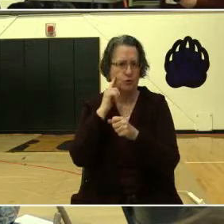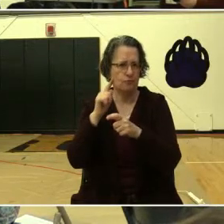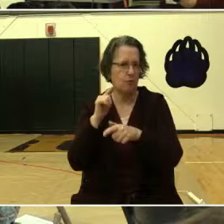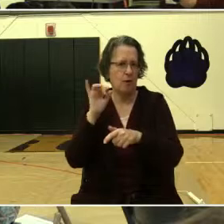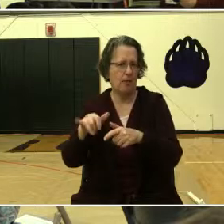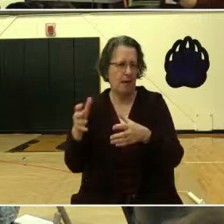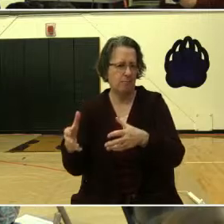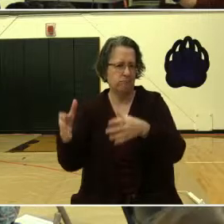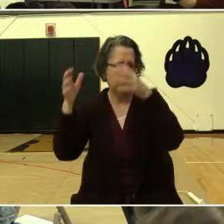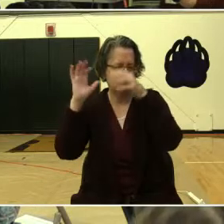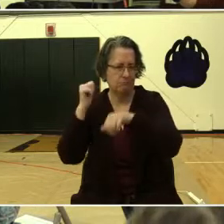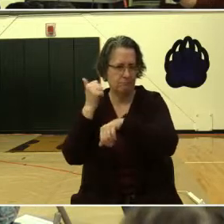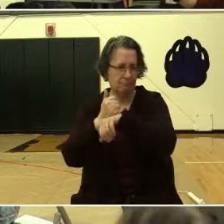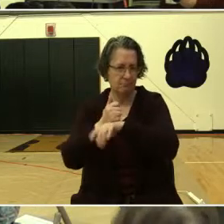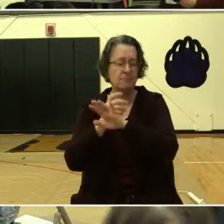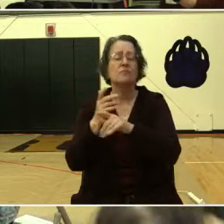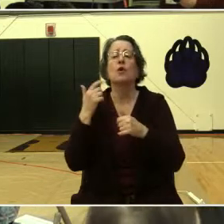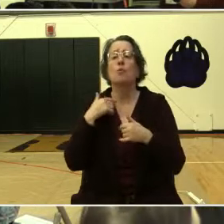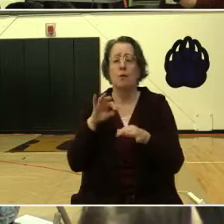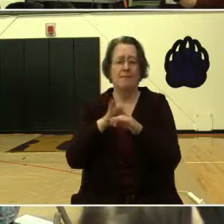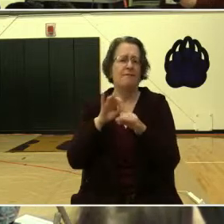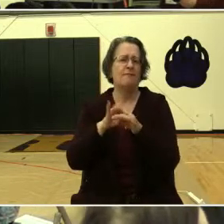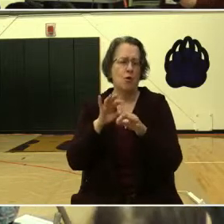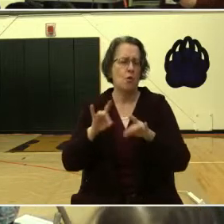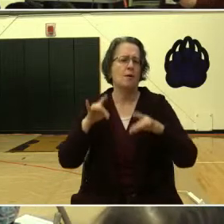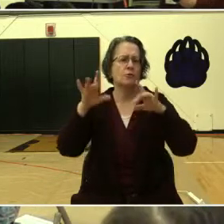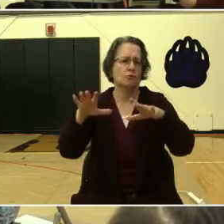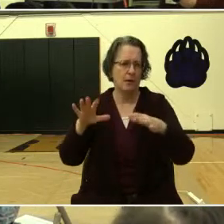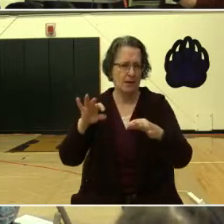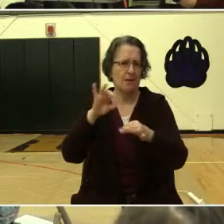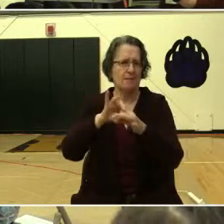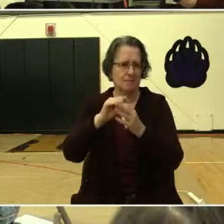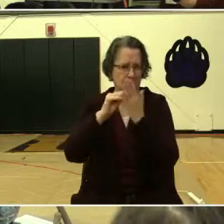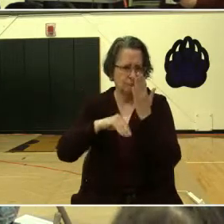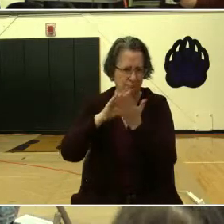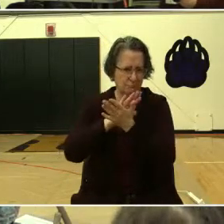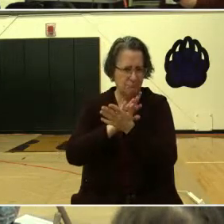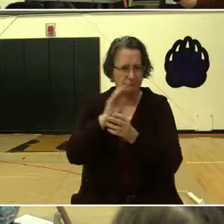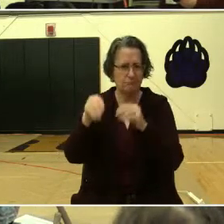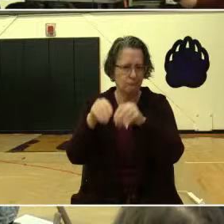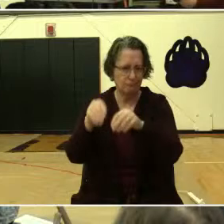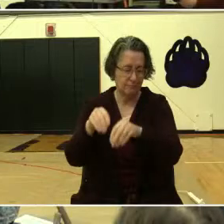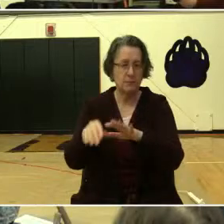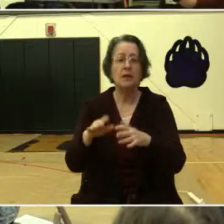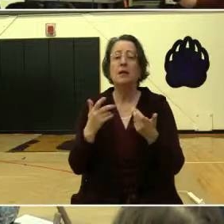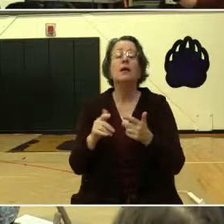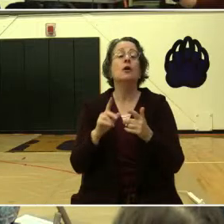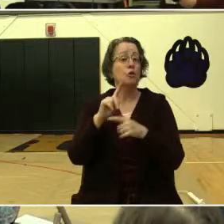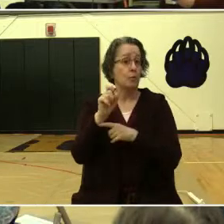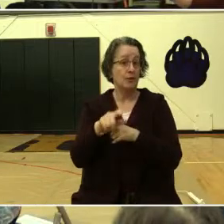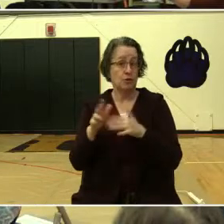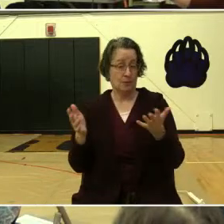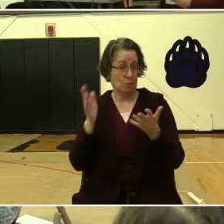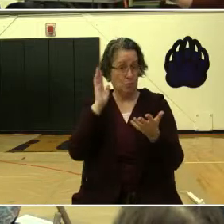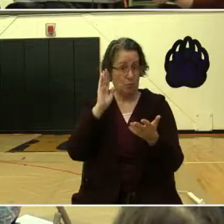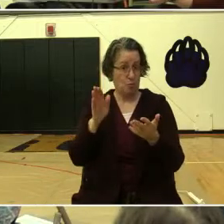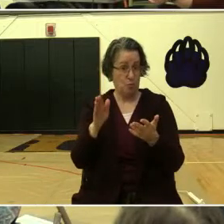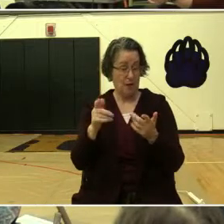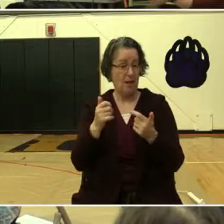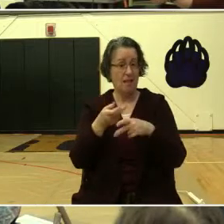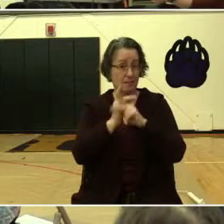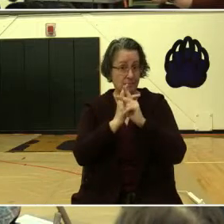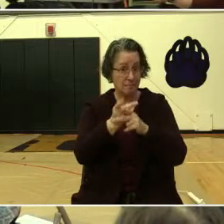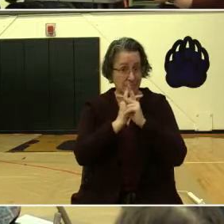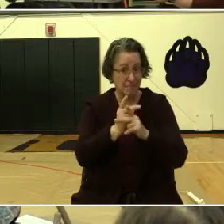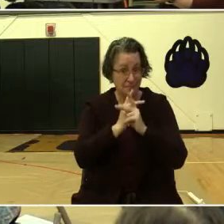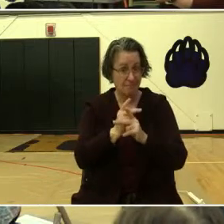article shall be by Australian ballot as required by law and the question to be voted upon is as follows shall the notes or bonds the